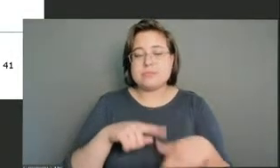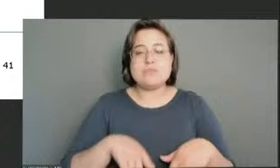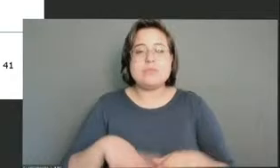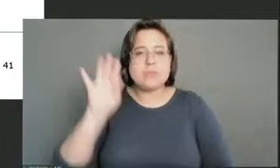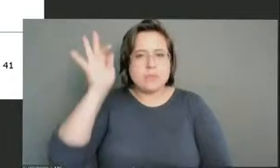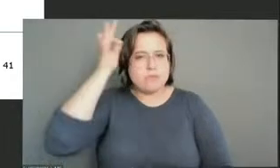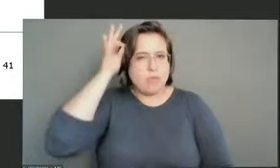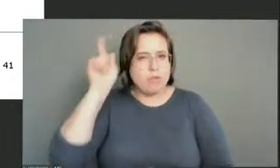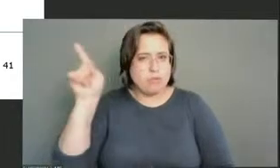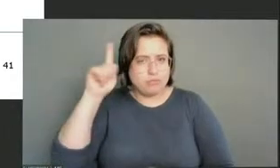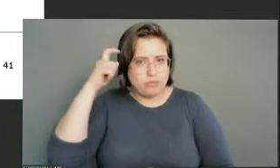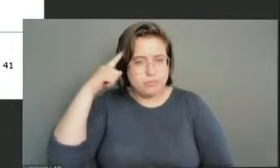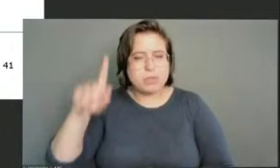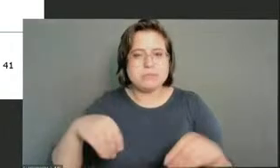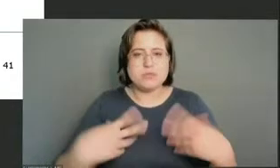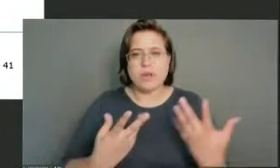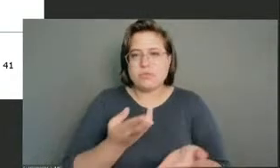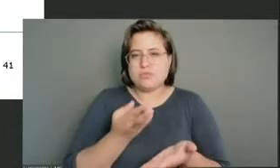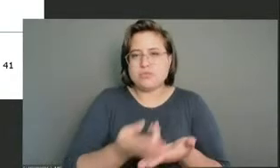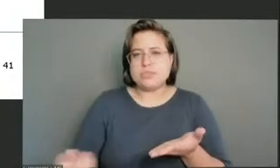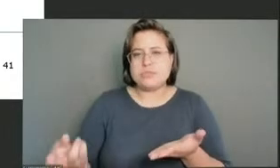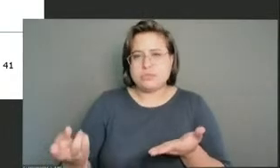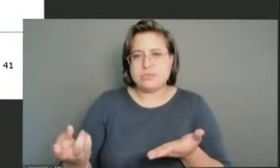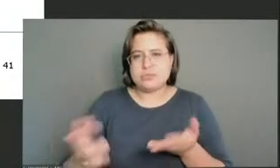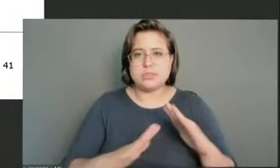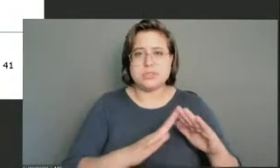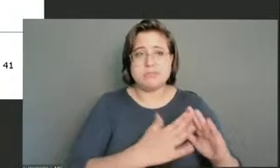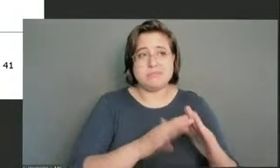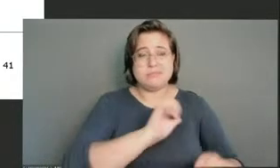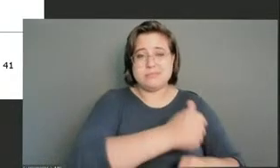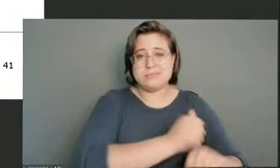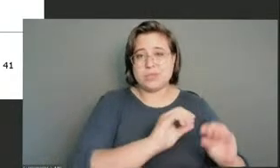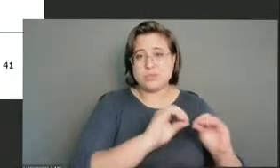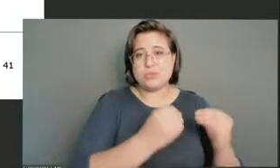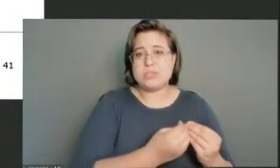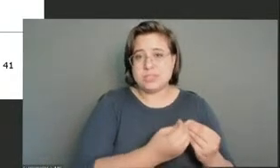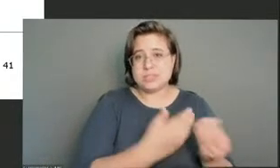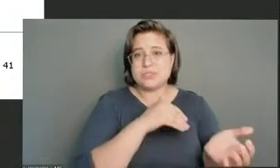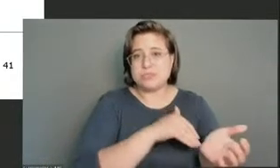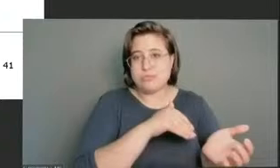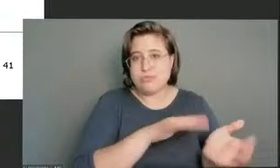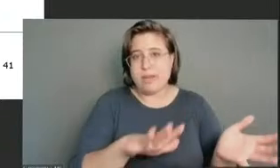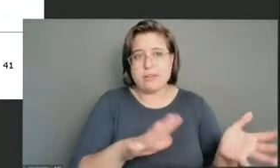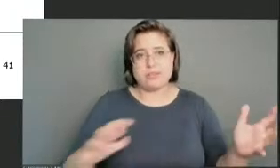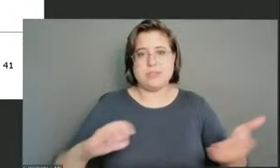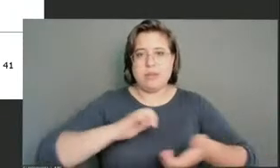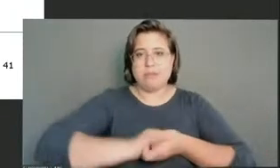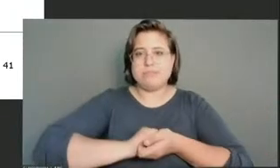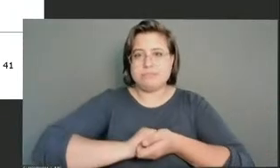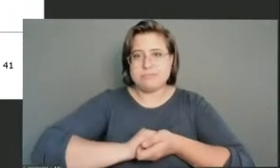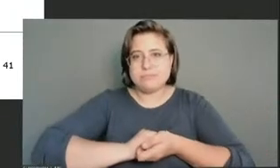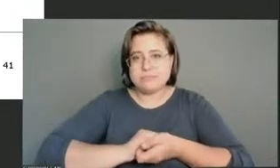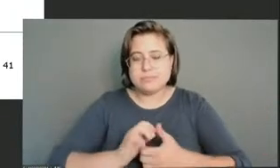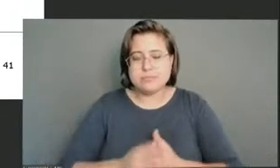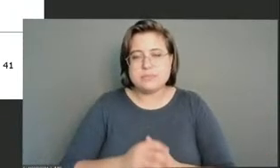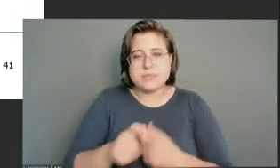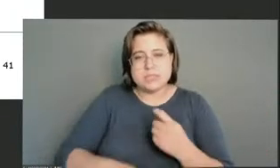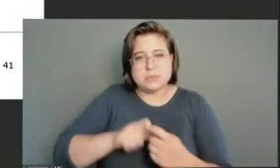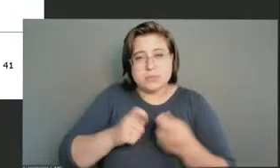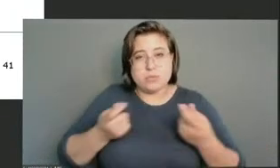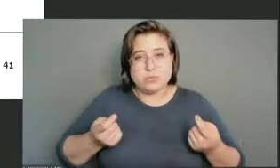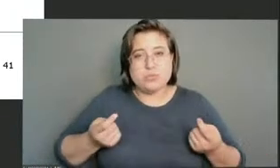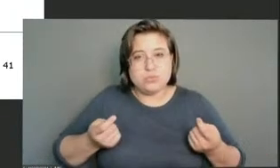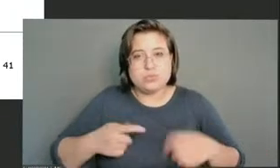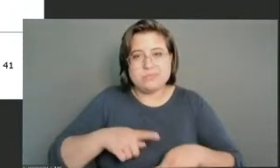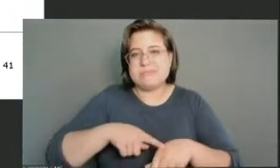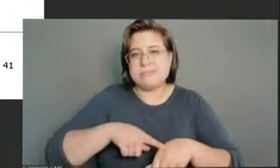provide resources and collaborate with community-based organizations and providers to specifically create a long COVID